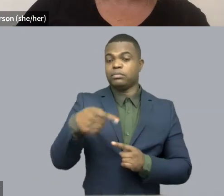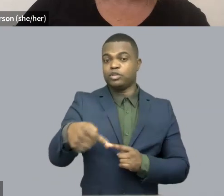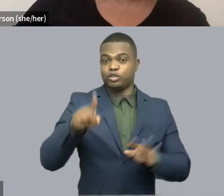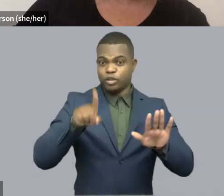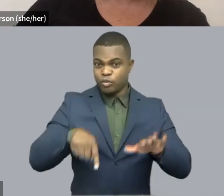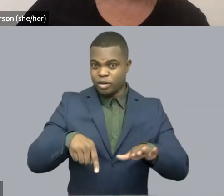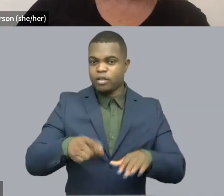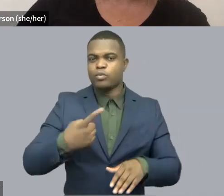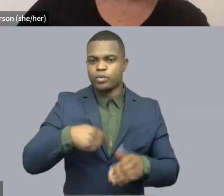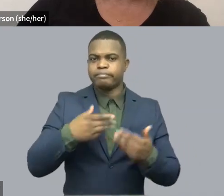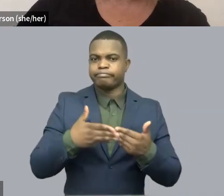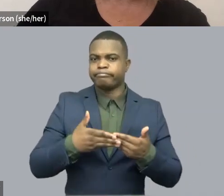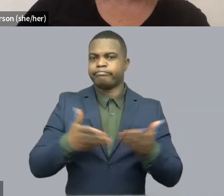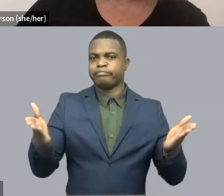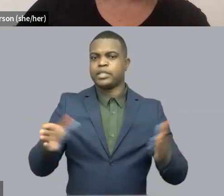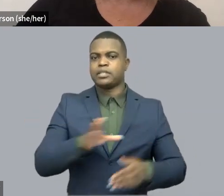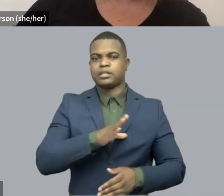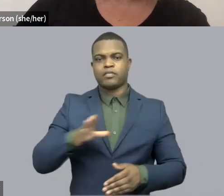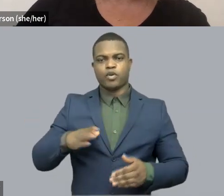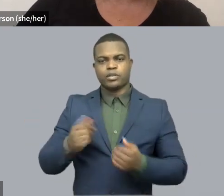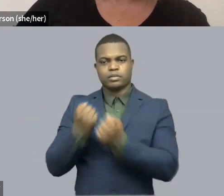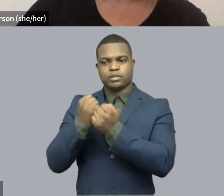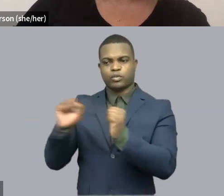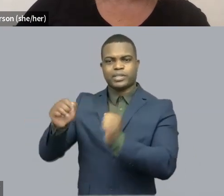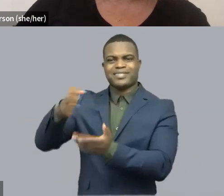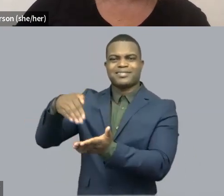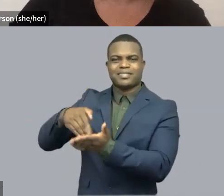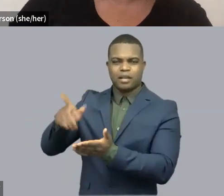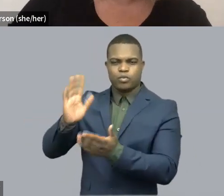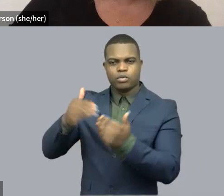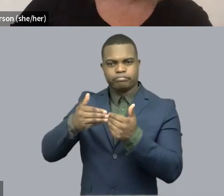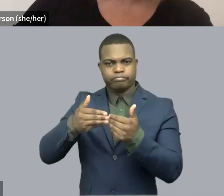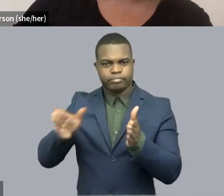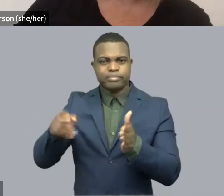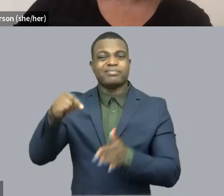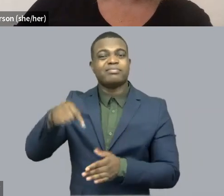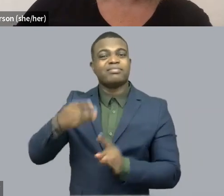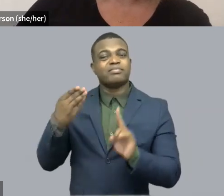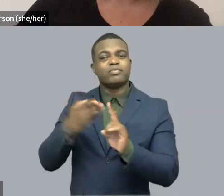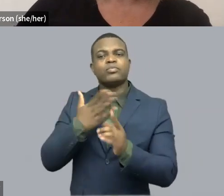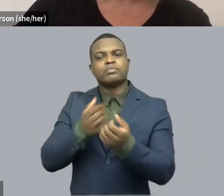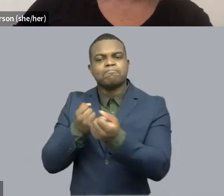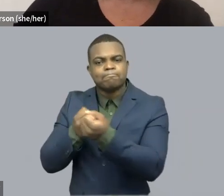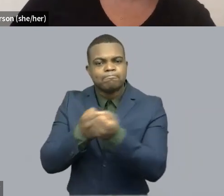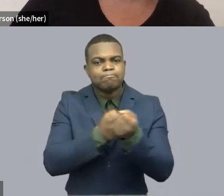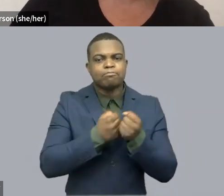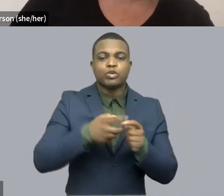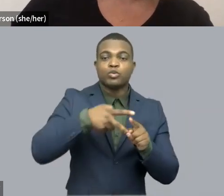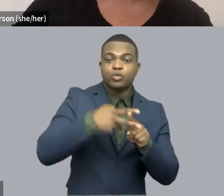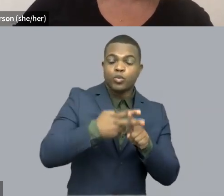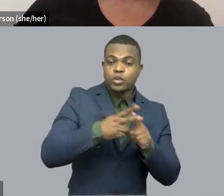civil society. And then I don't know, Barbara, if we still have, let's say, one minute, but